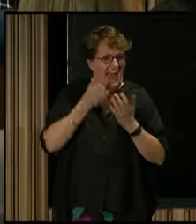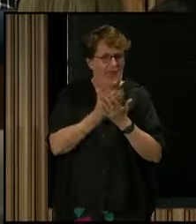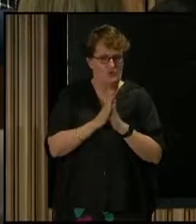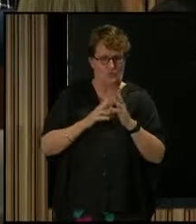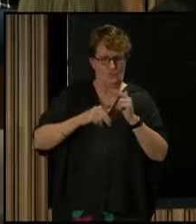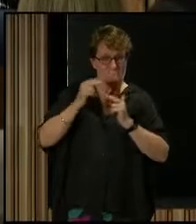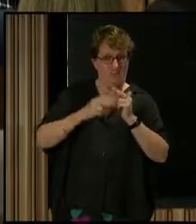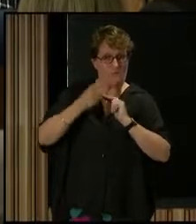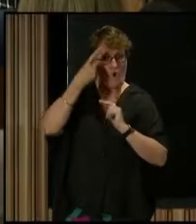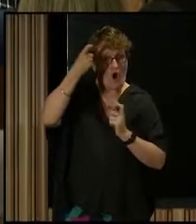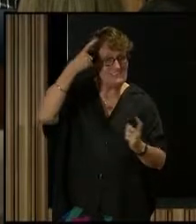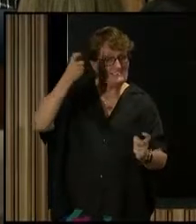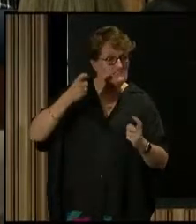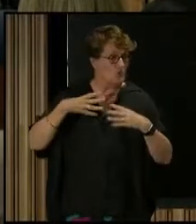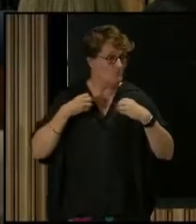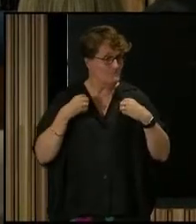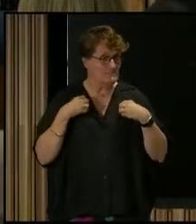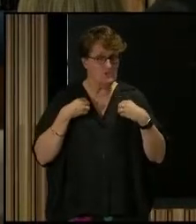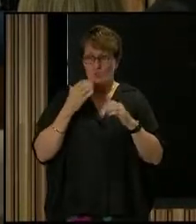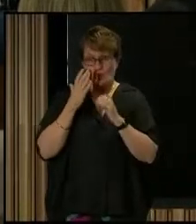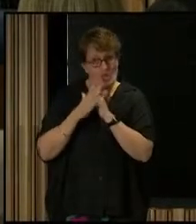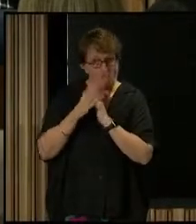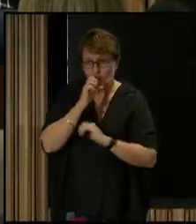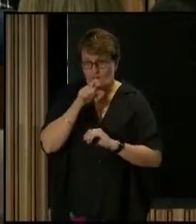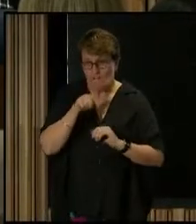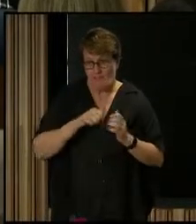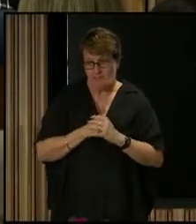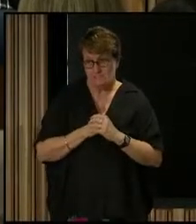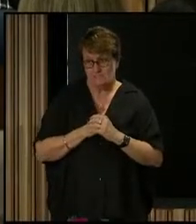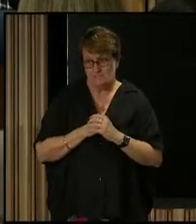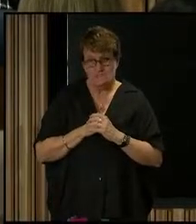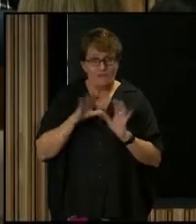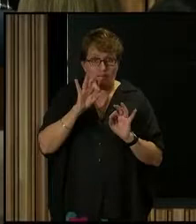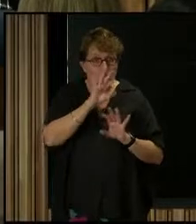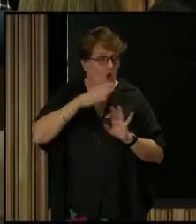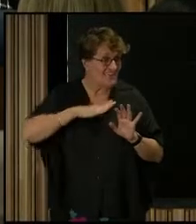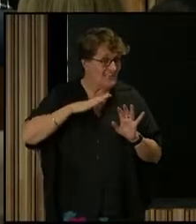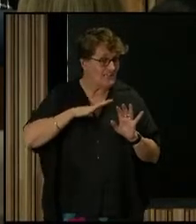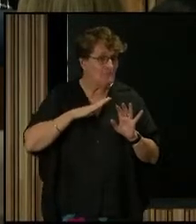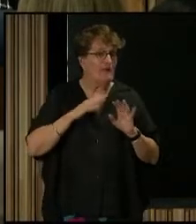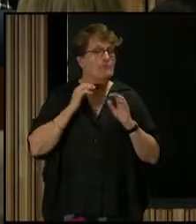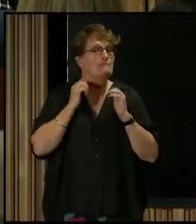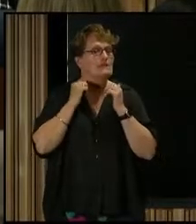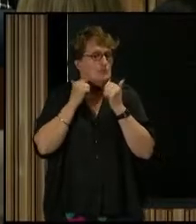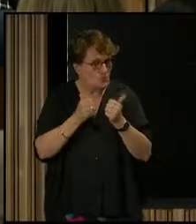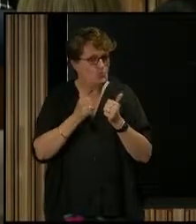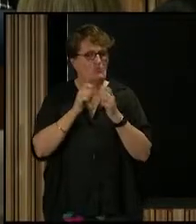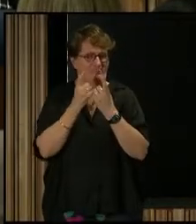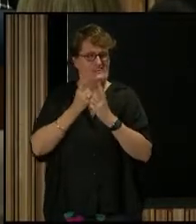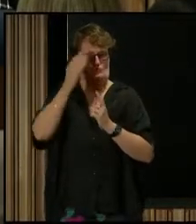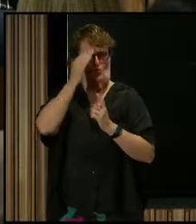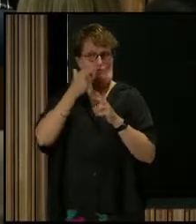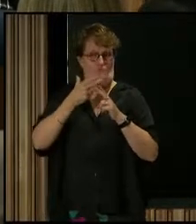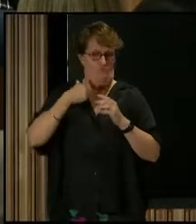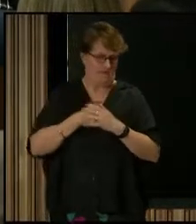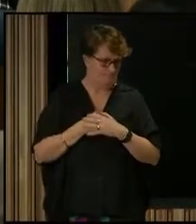your ideas and your business because you will never regret that. You might not ever need it, but I think that has been a big lesson to learn for me.